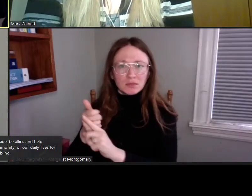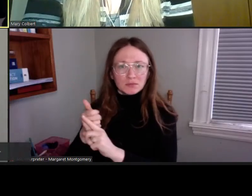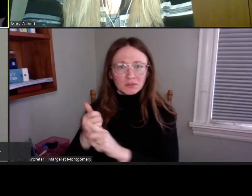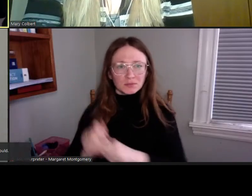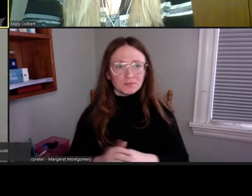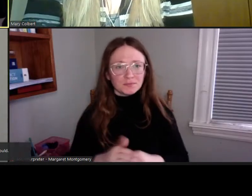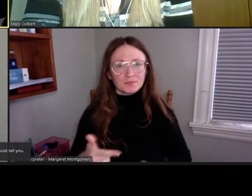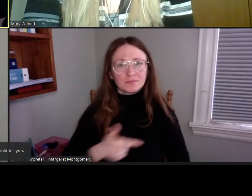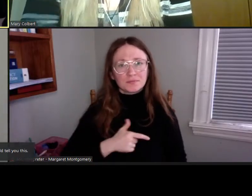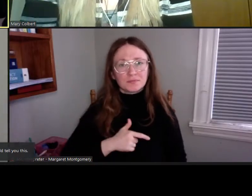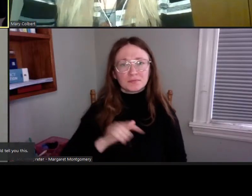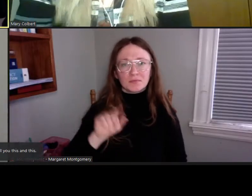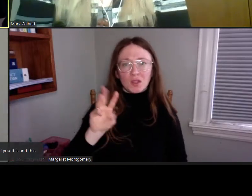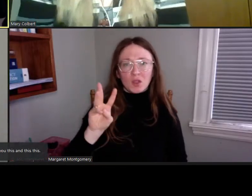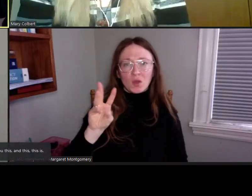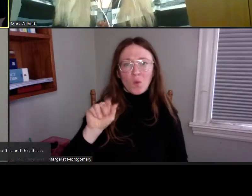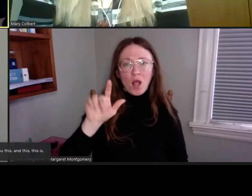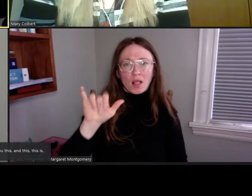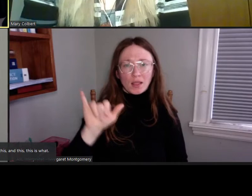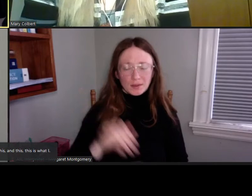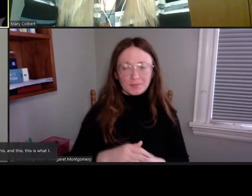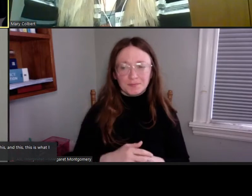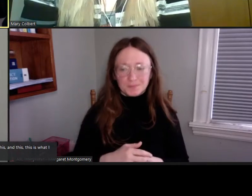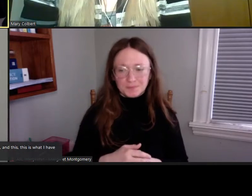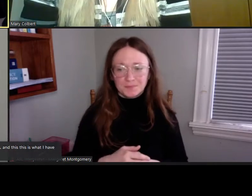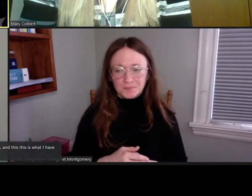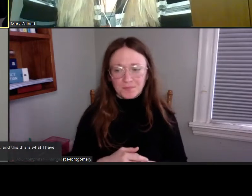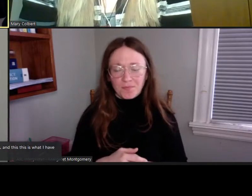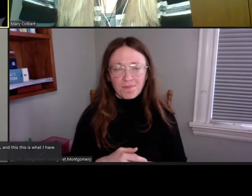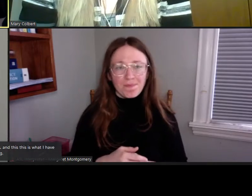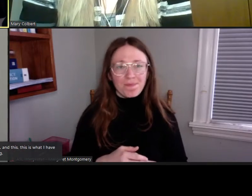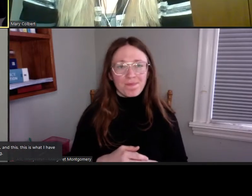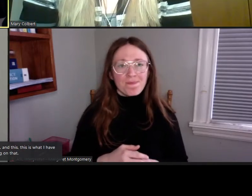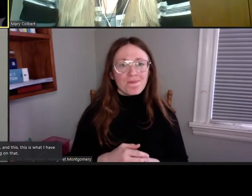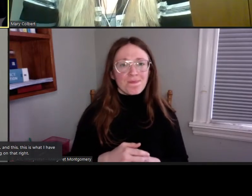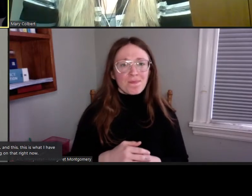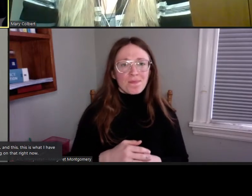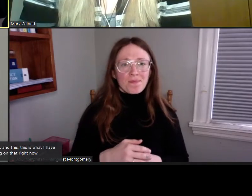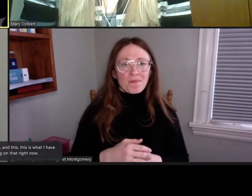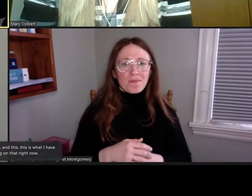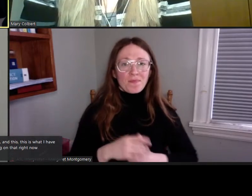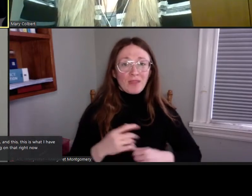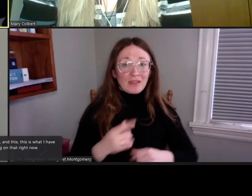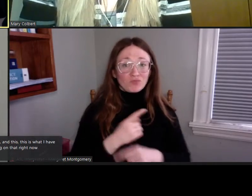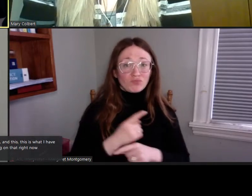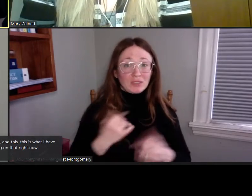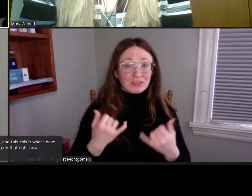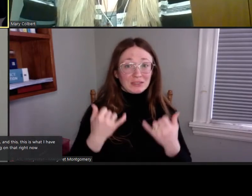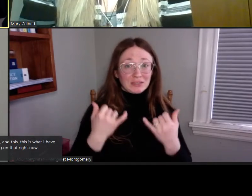I would tell you this, and this is what I have found very enriching. I'm not right now currently